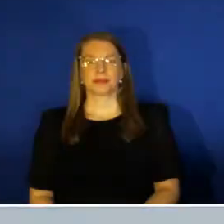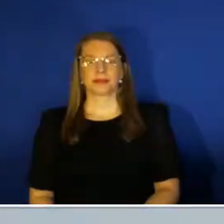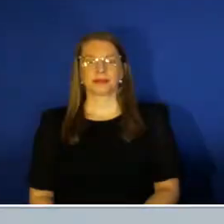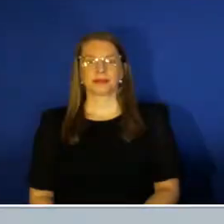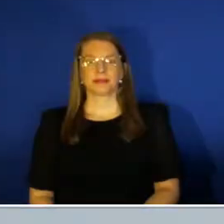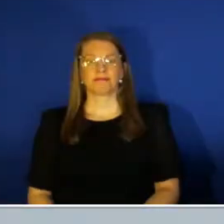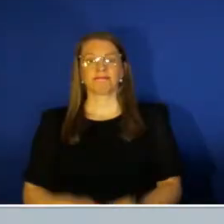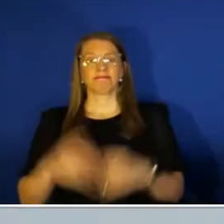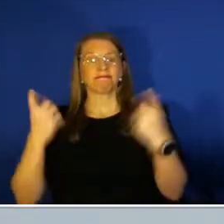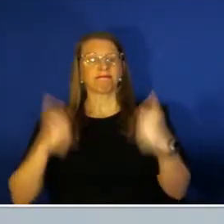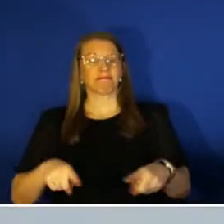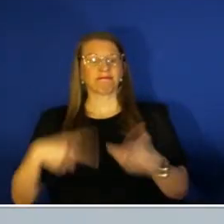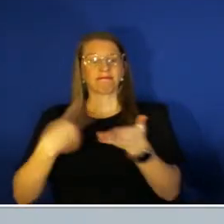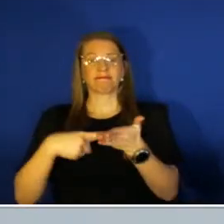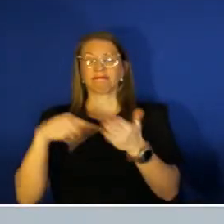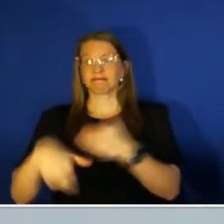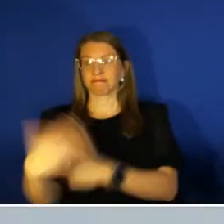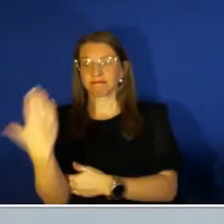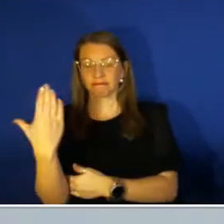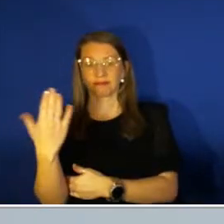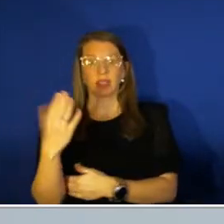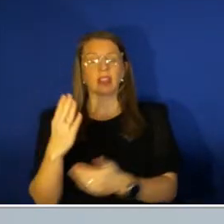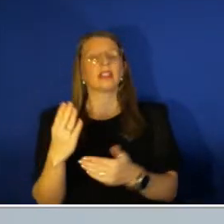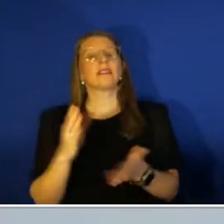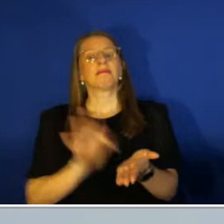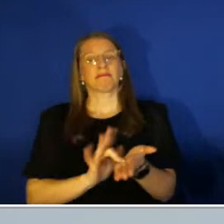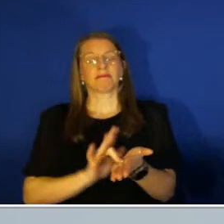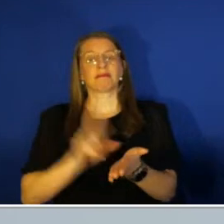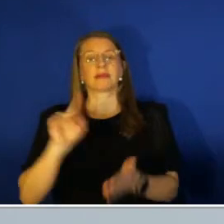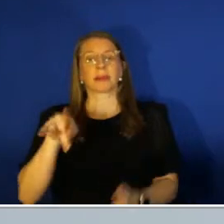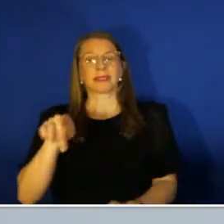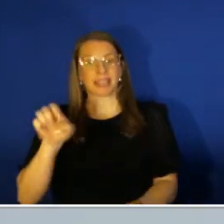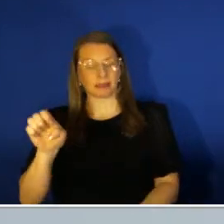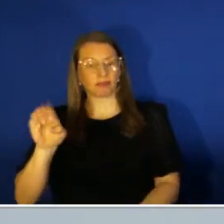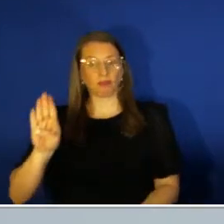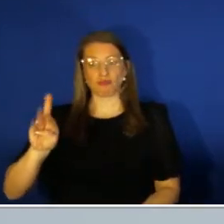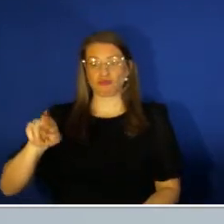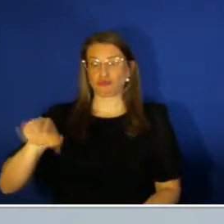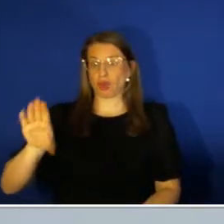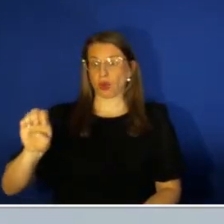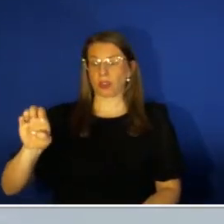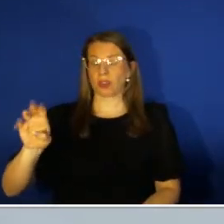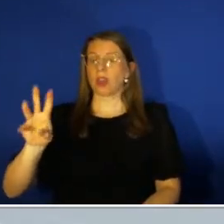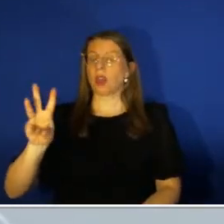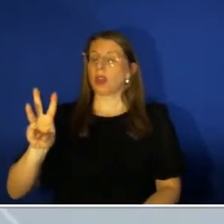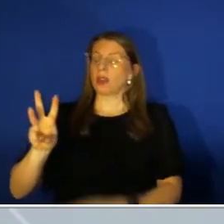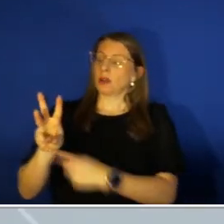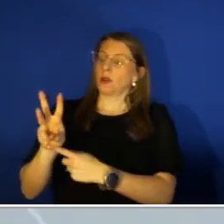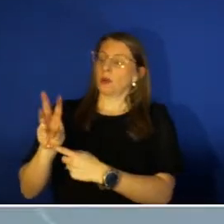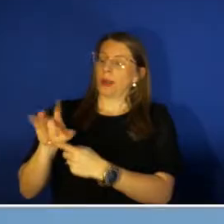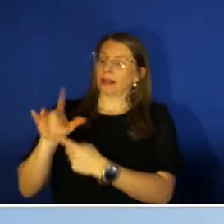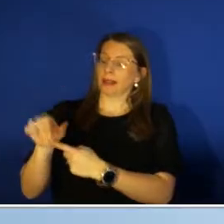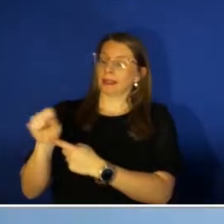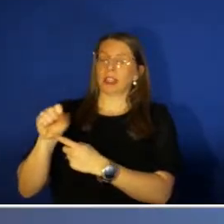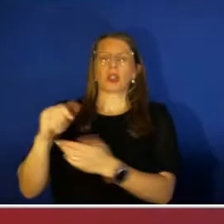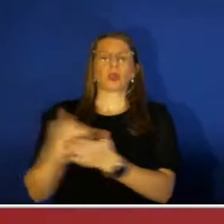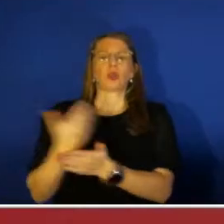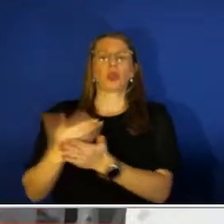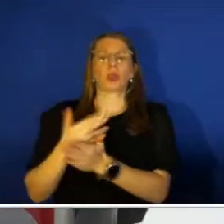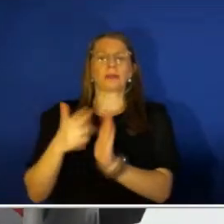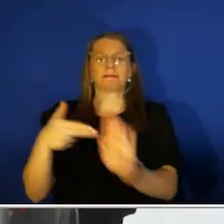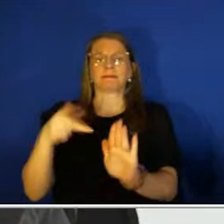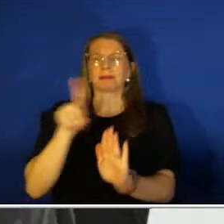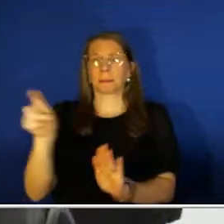Coming up on today's morning medical update, Bruce Willis's new diagnosis, what frontotemporal dementia means. We just cheered